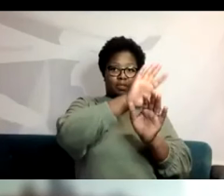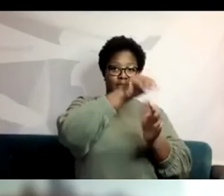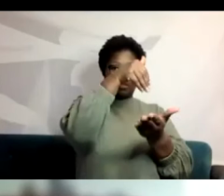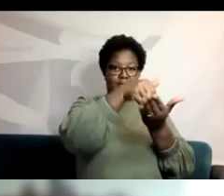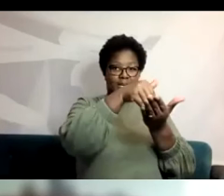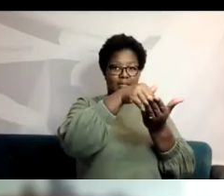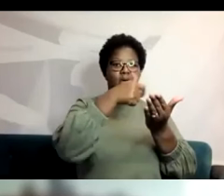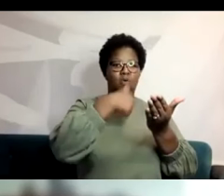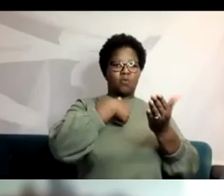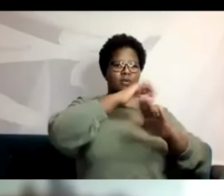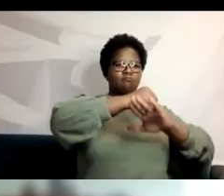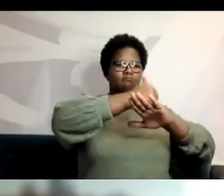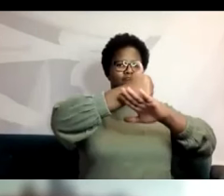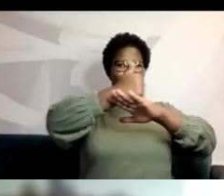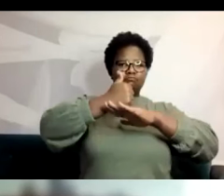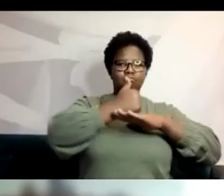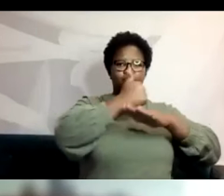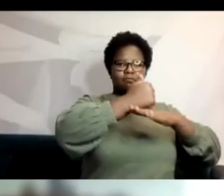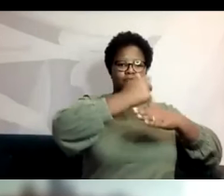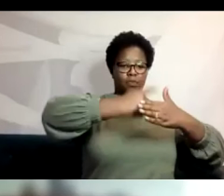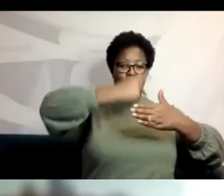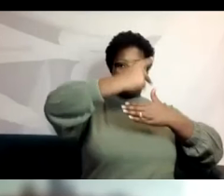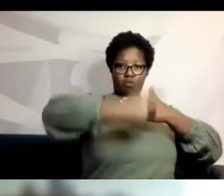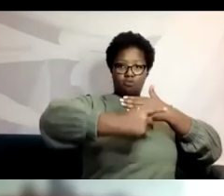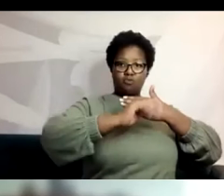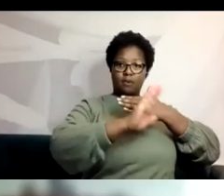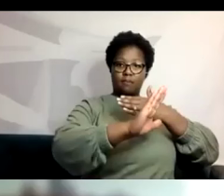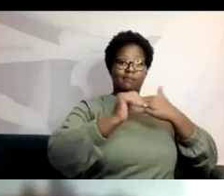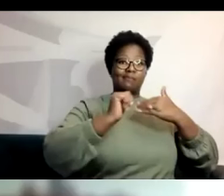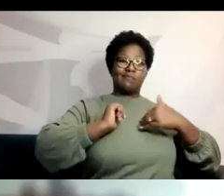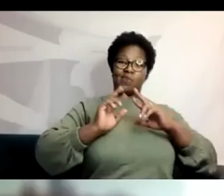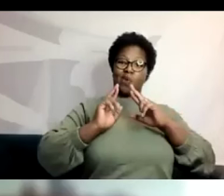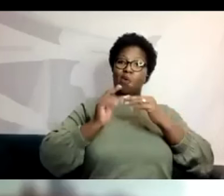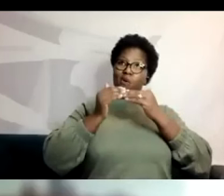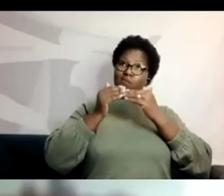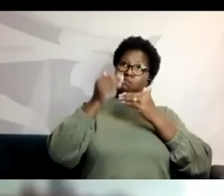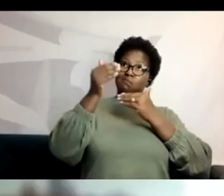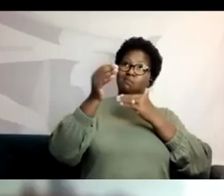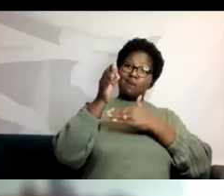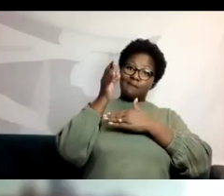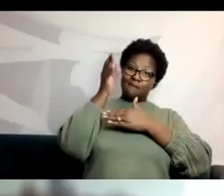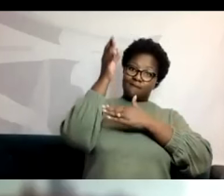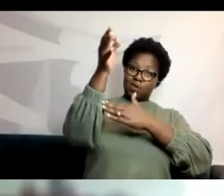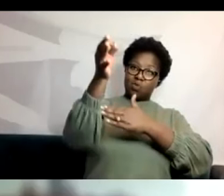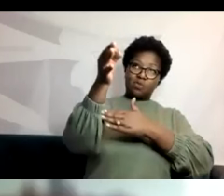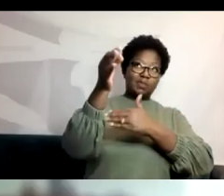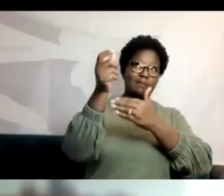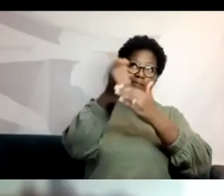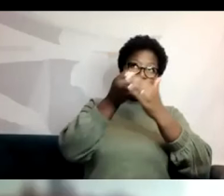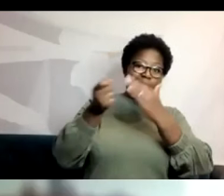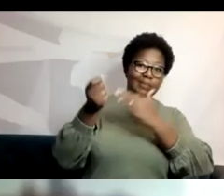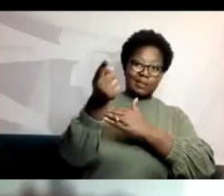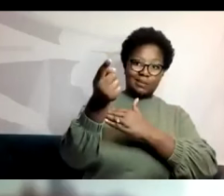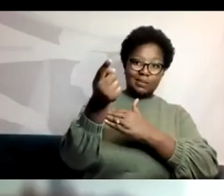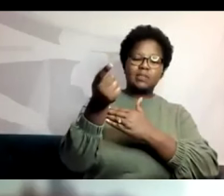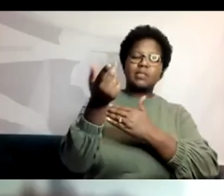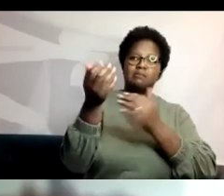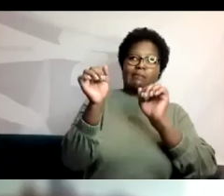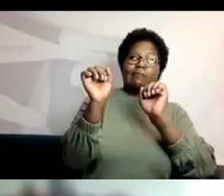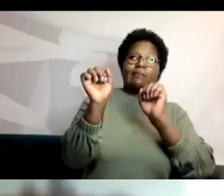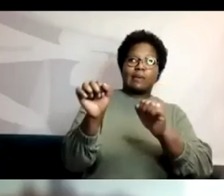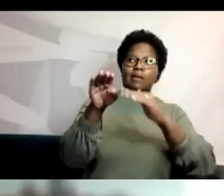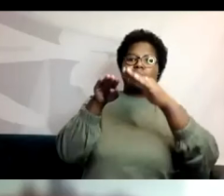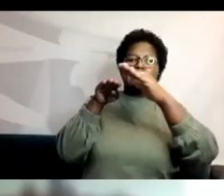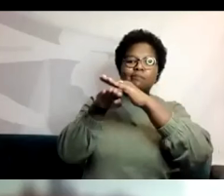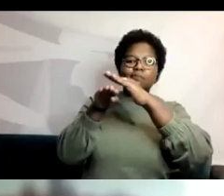of program for that. And we're hoping in the future, maybe sometime next year, that we would actually make it available